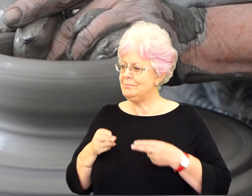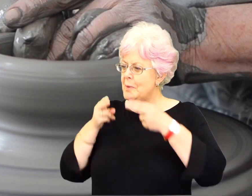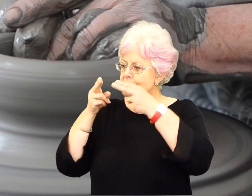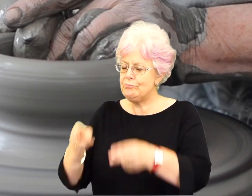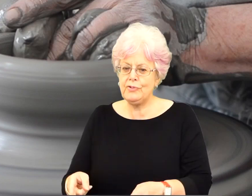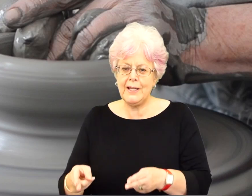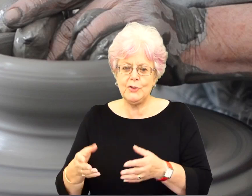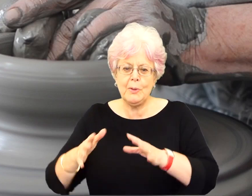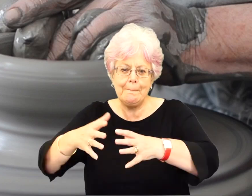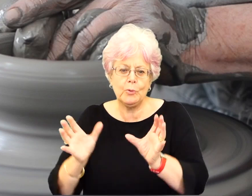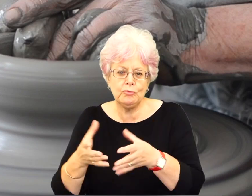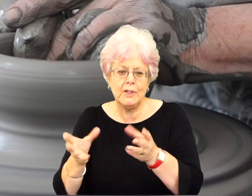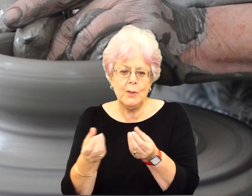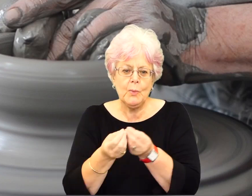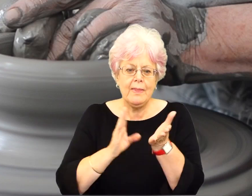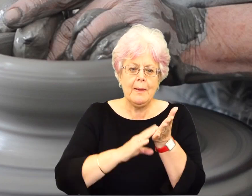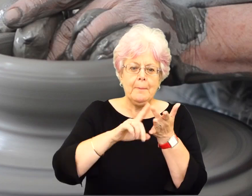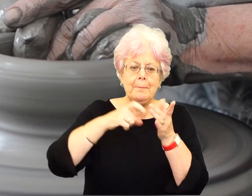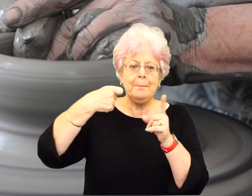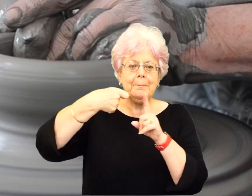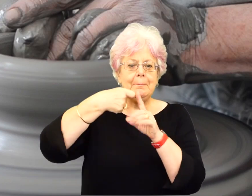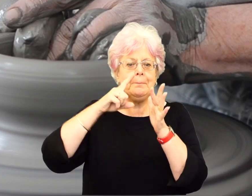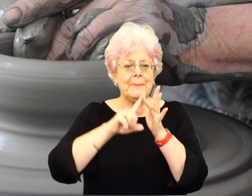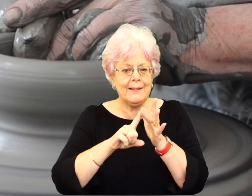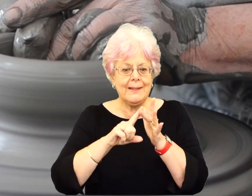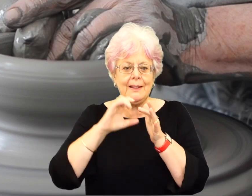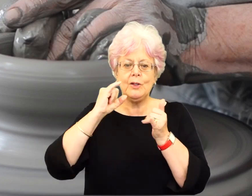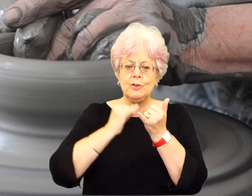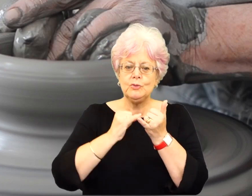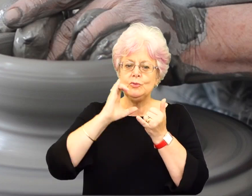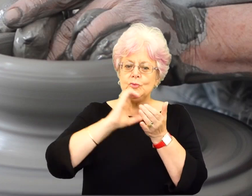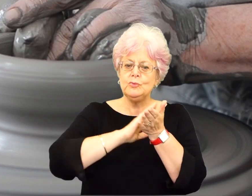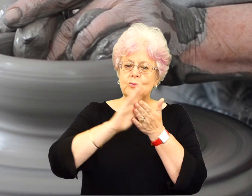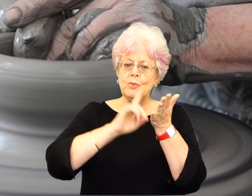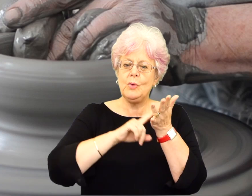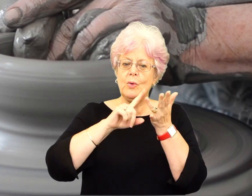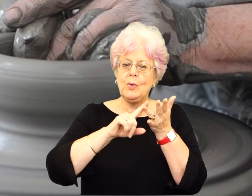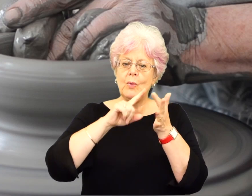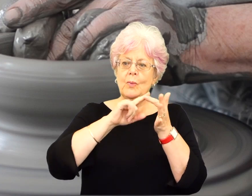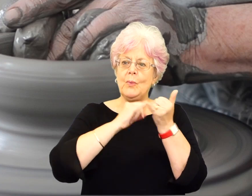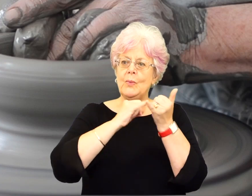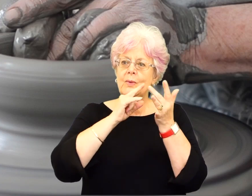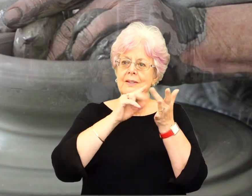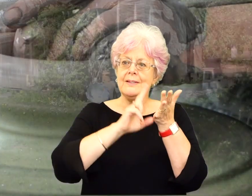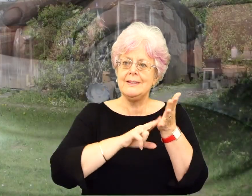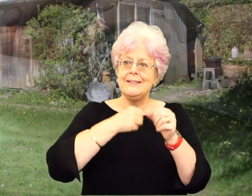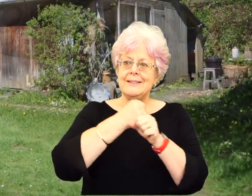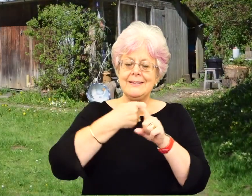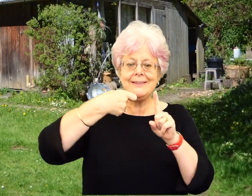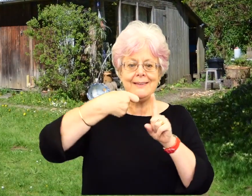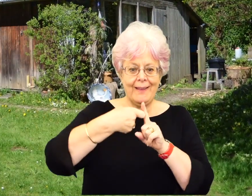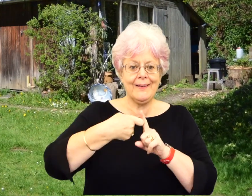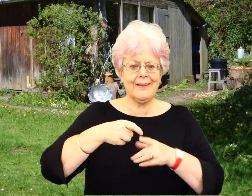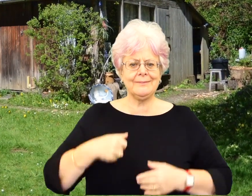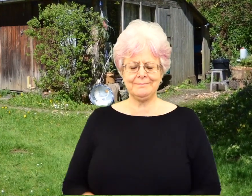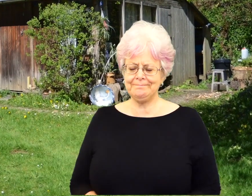So we're at Bridge Pottery with Micki Schloessingk. I'm going to hear a little about Micki's work, life and practice. So